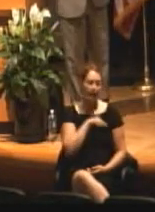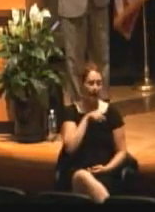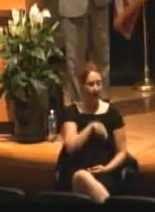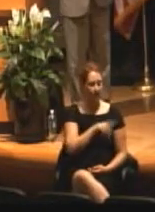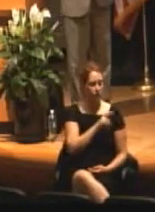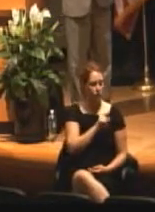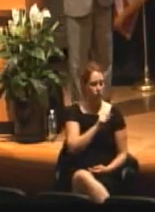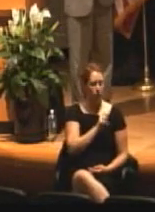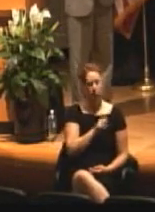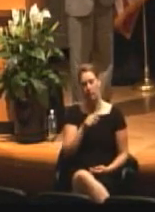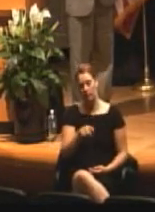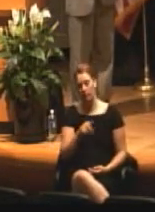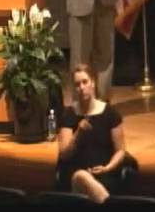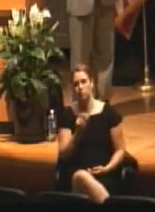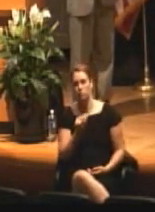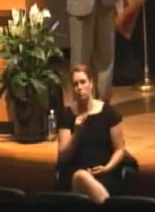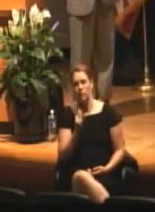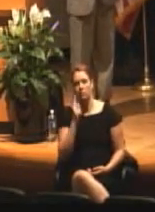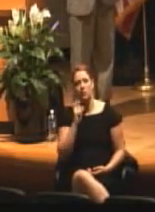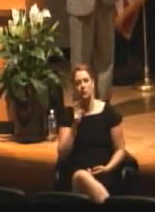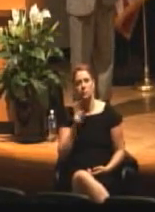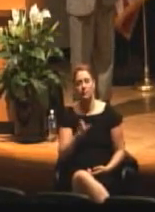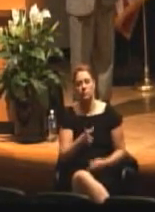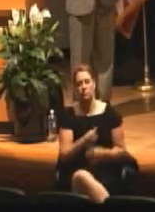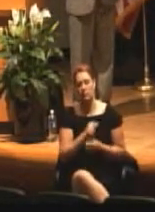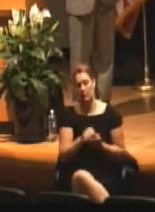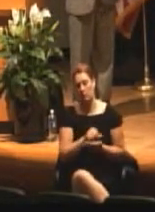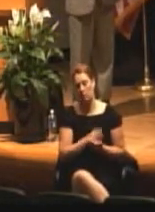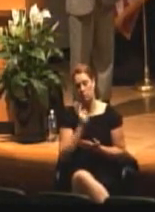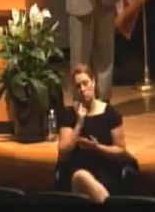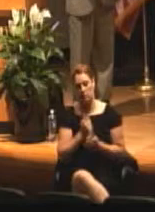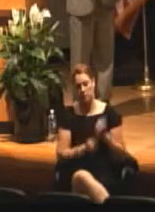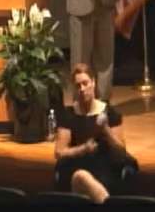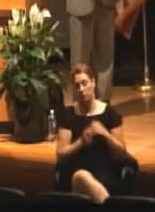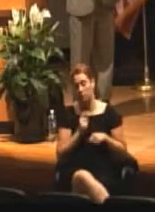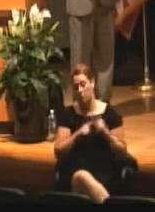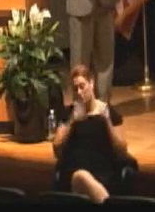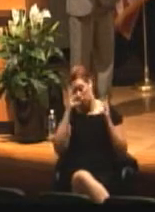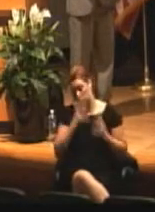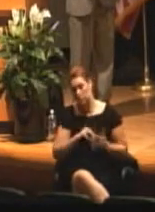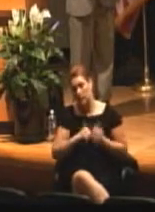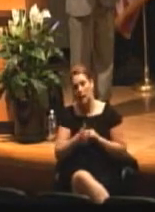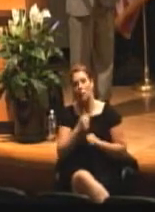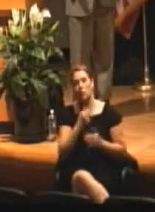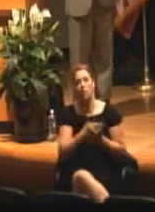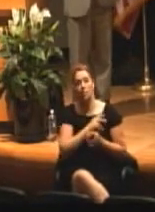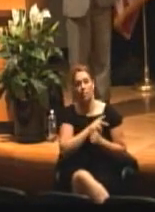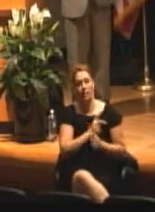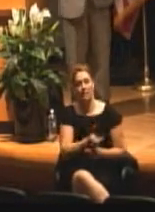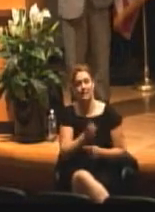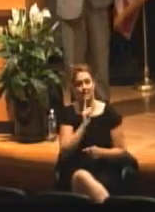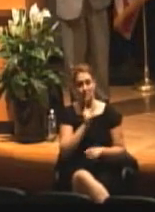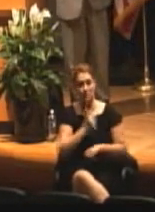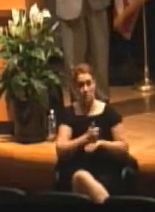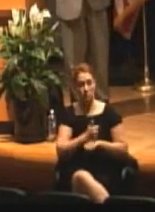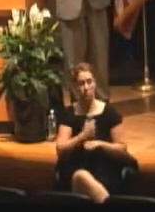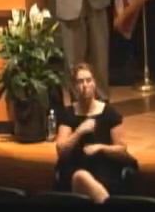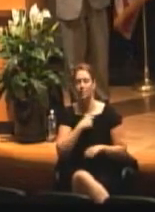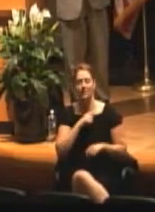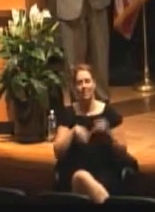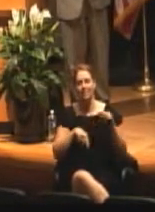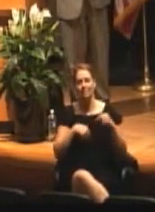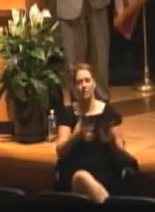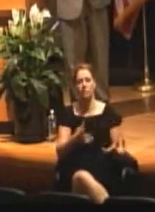rate. Because you have to account for each piece. Unfortunately, the way it is, lending is set now, all those pieces are almost required to be able to give you an exact quote. So if